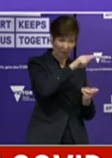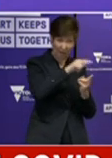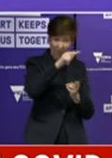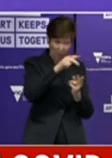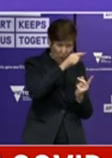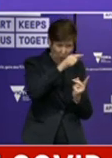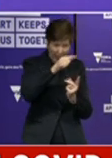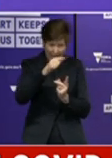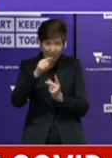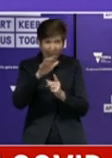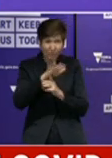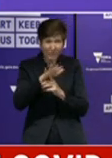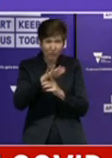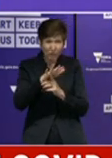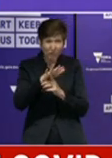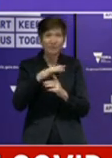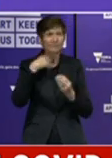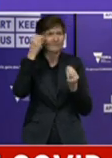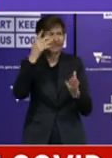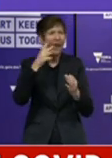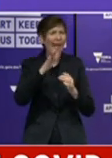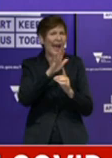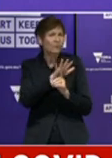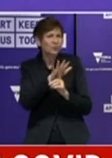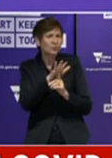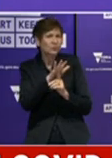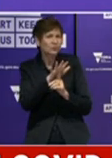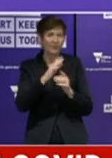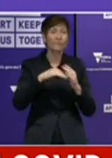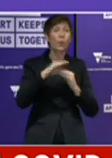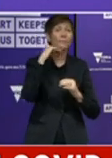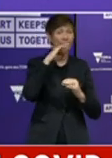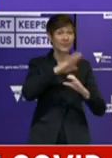even further, and we will continue to work in partnership with every single Victorian to deliver that.